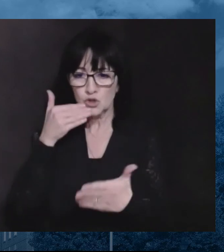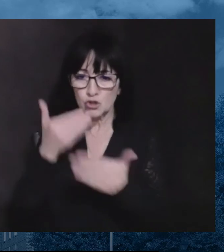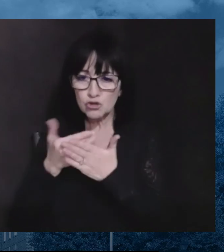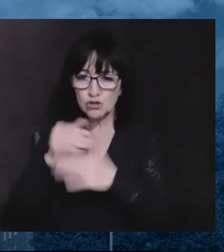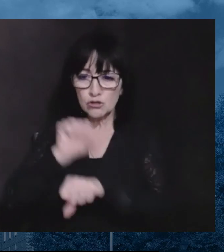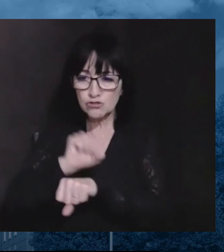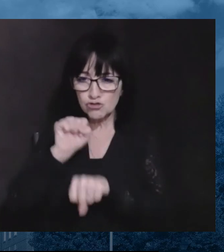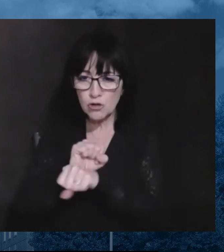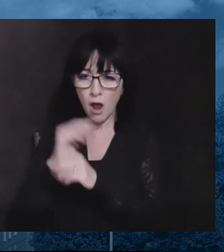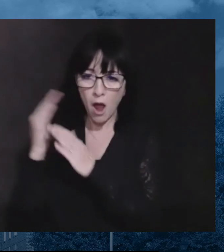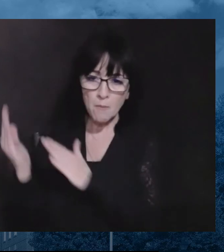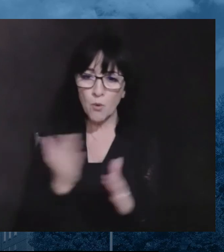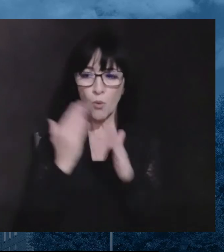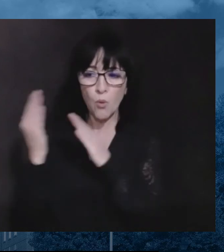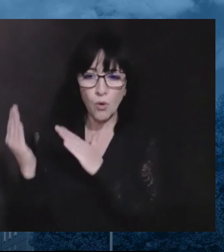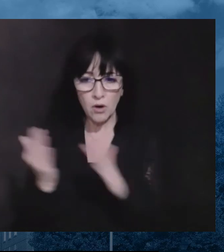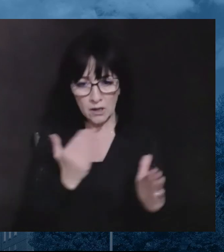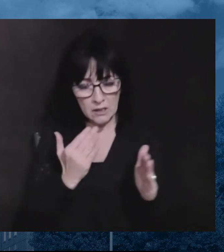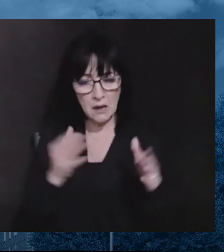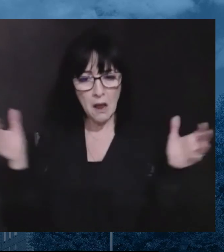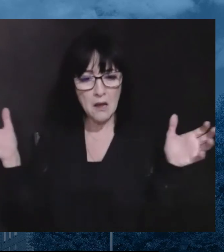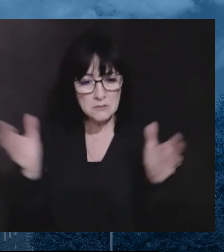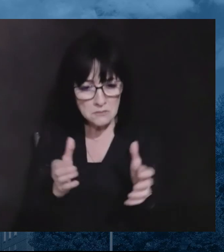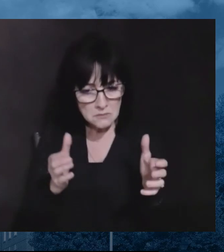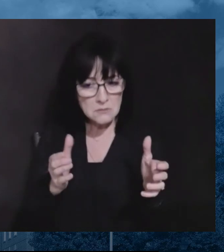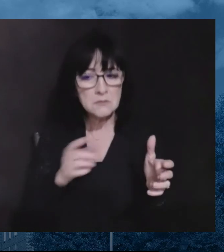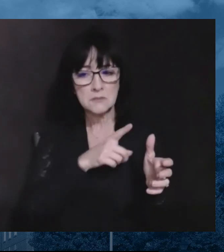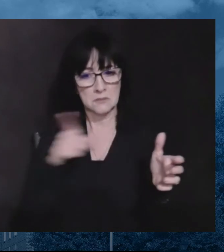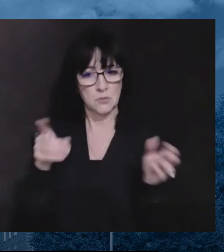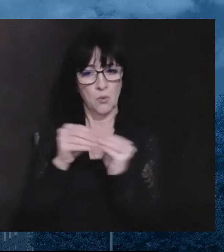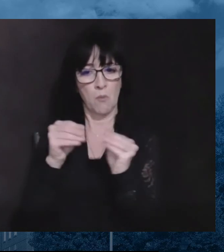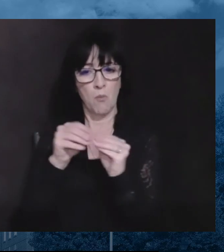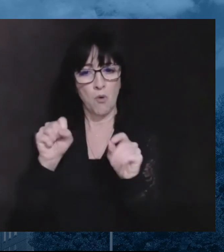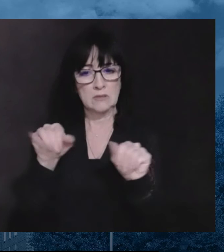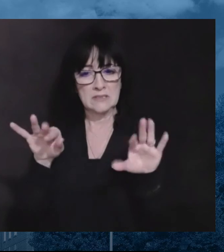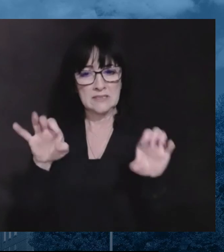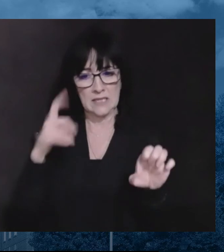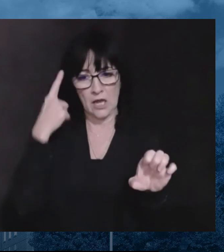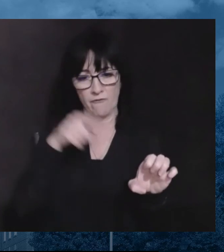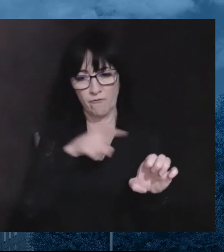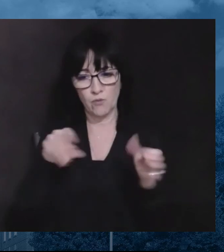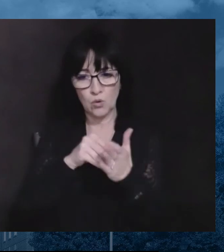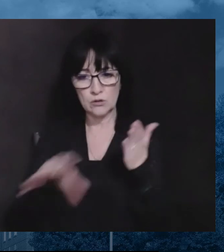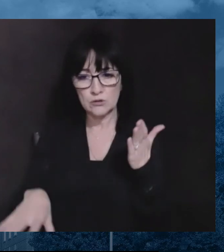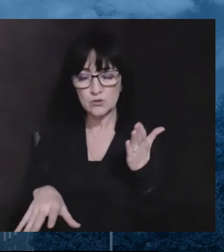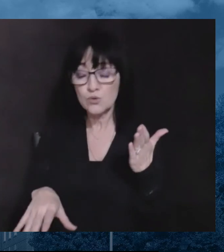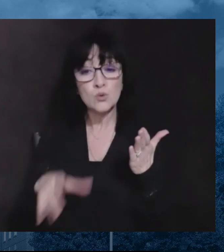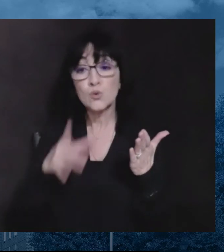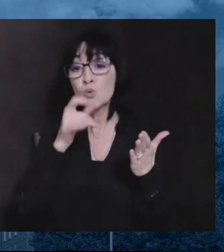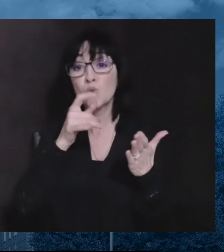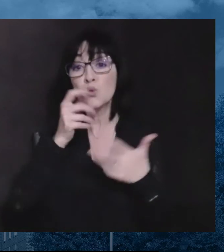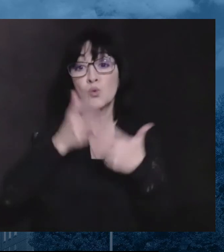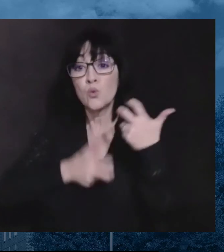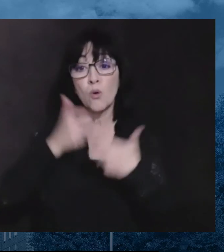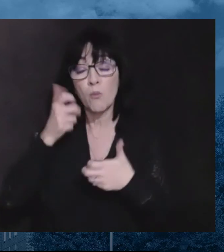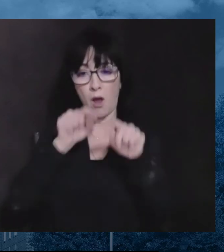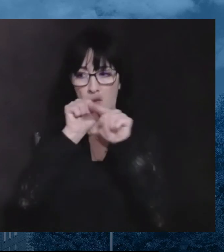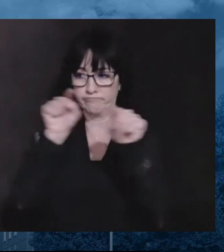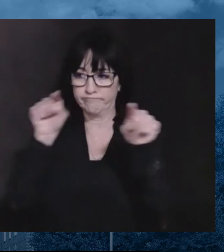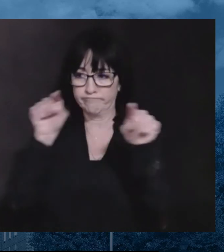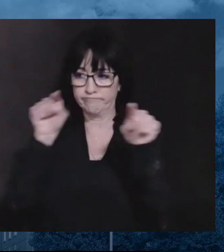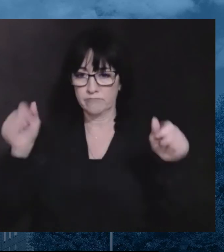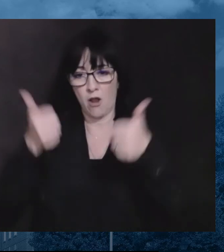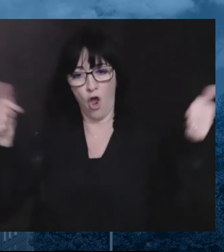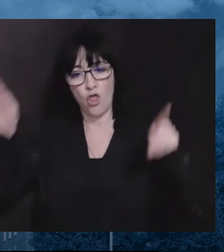organized our youth high school sports were this fall. I think it's more challenging in some of these less